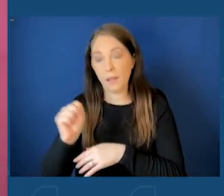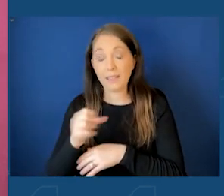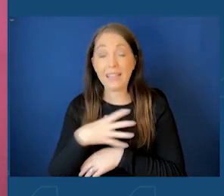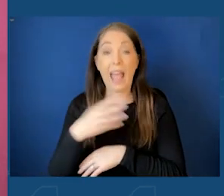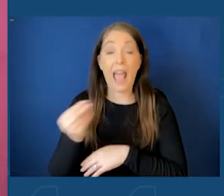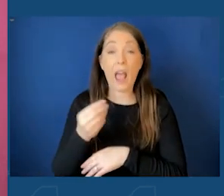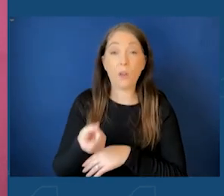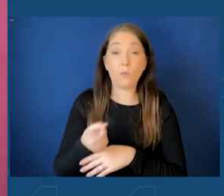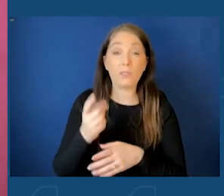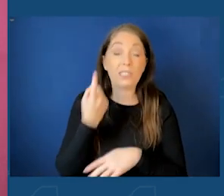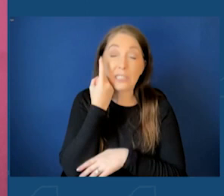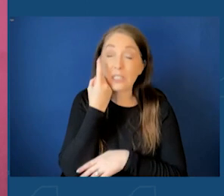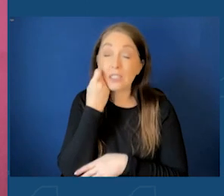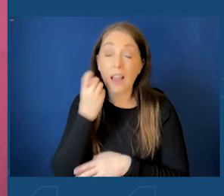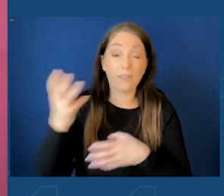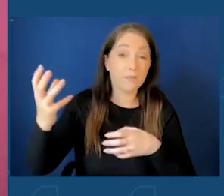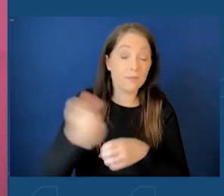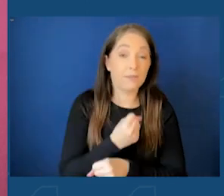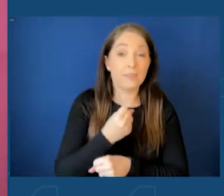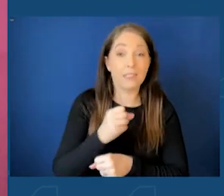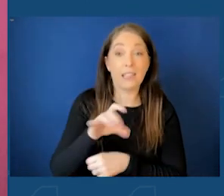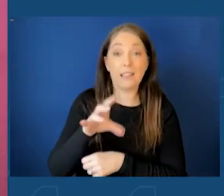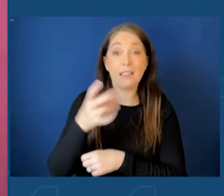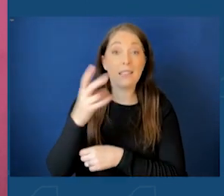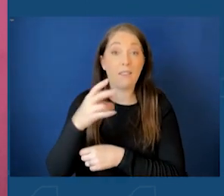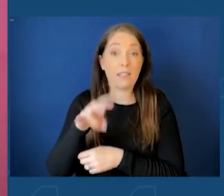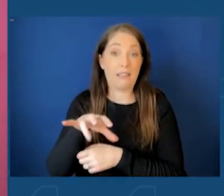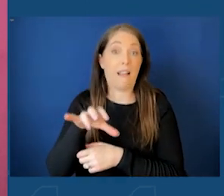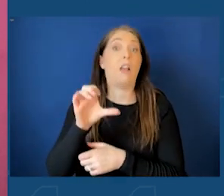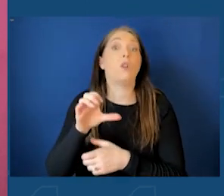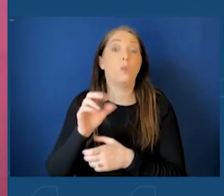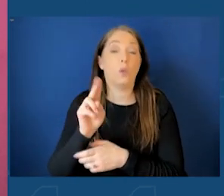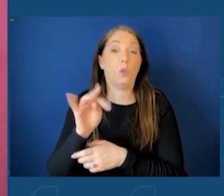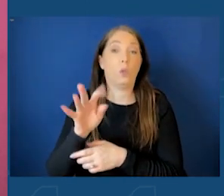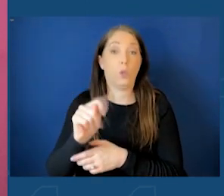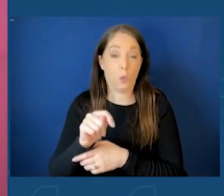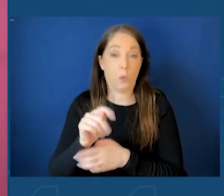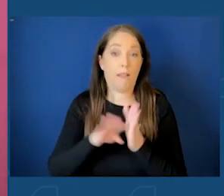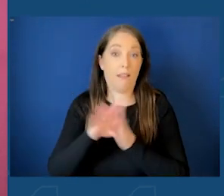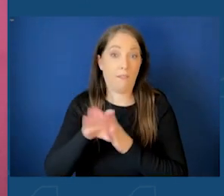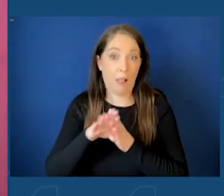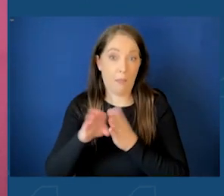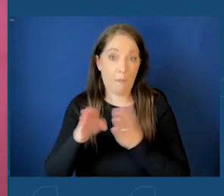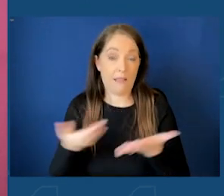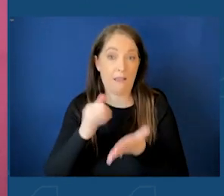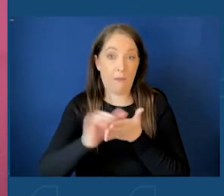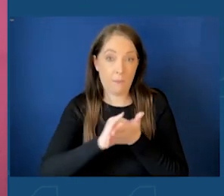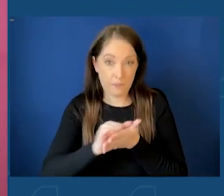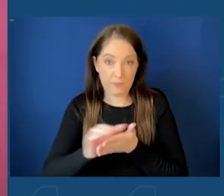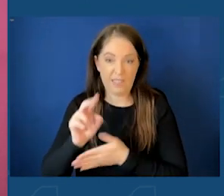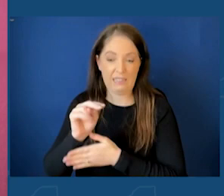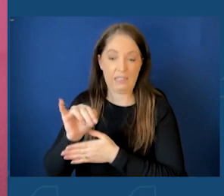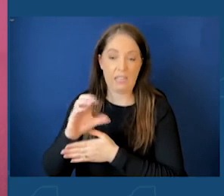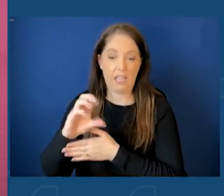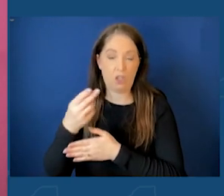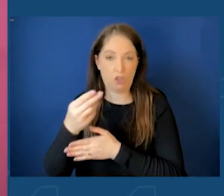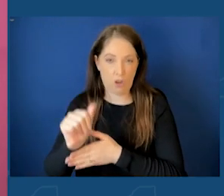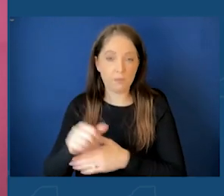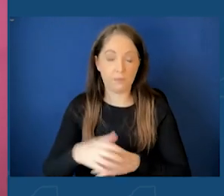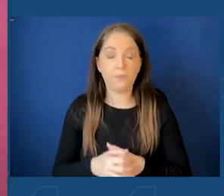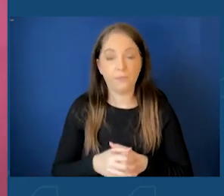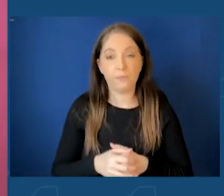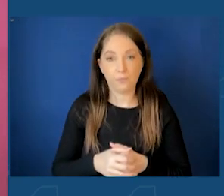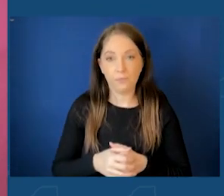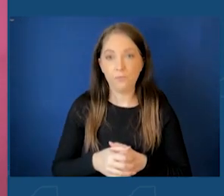unit NYCHA development in New York City. So we are busy, and this project actually propelled us to the next level because we had great